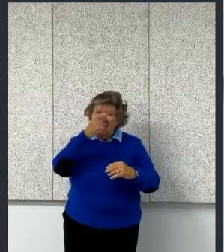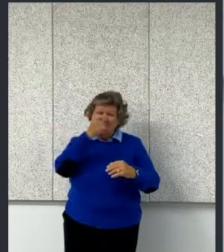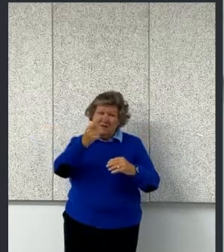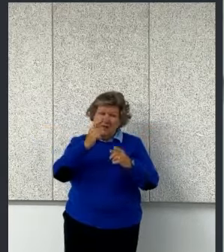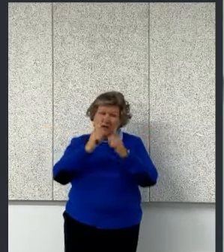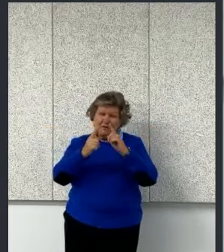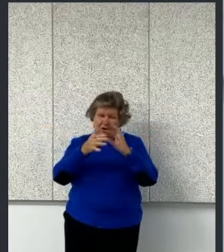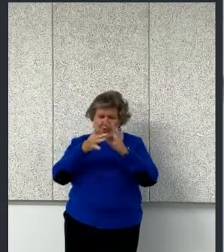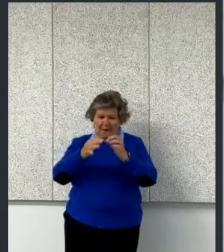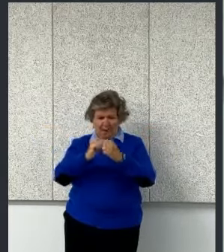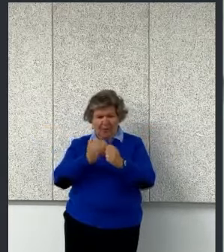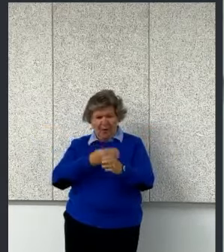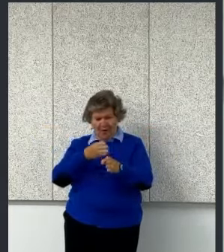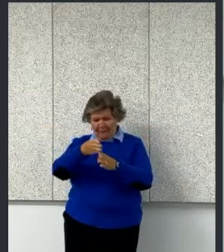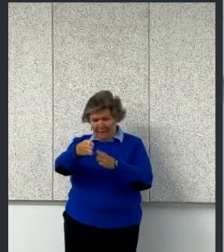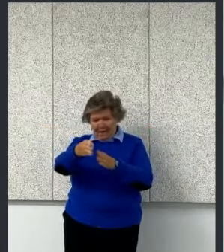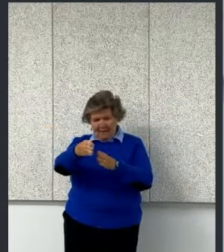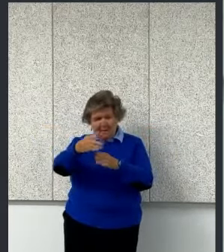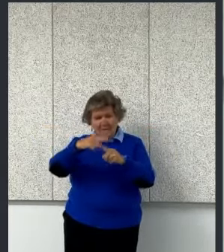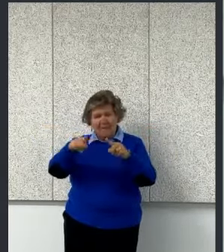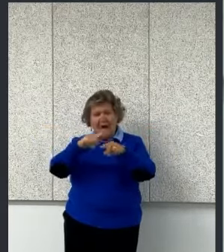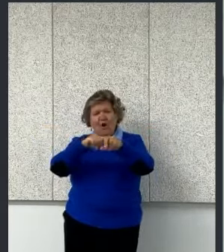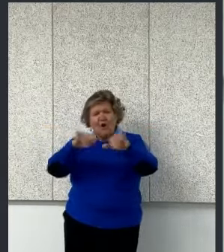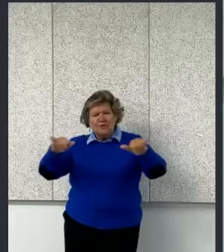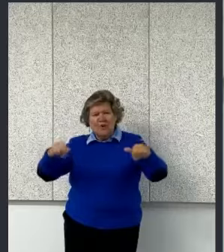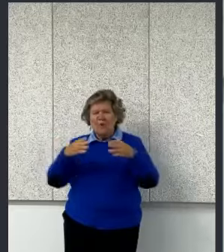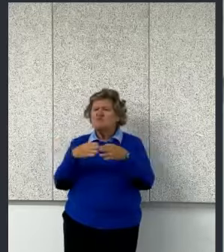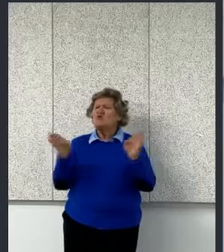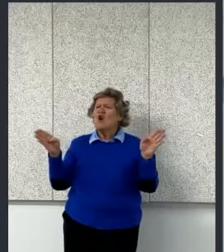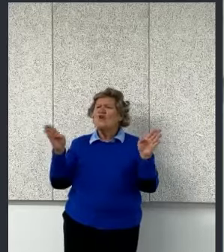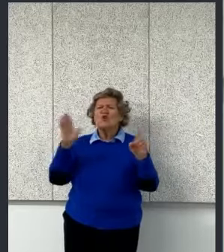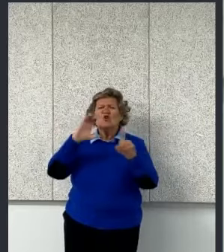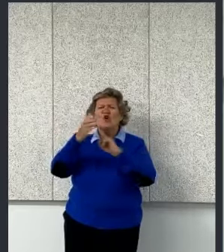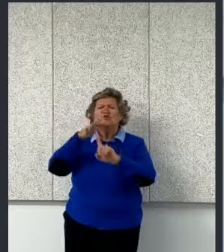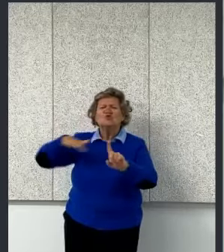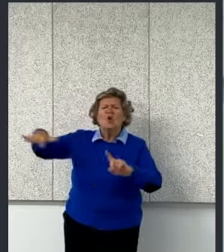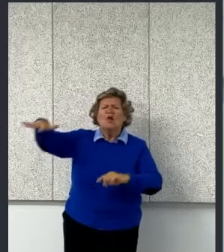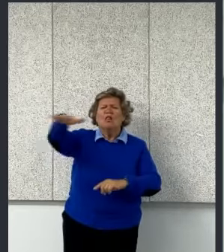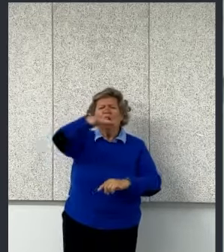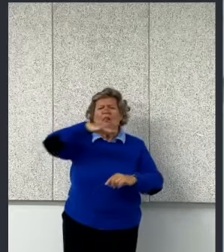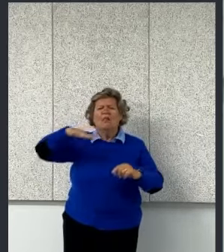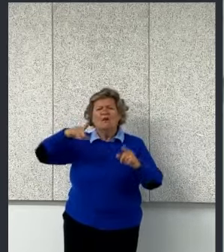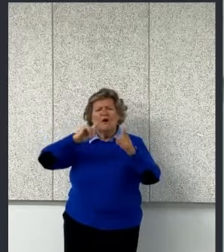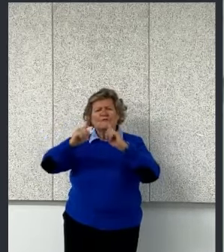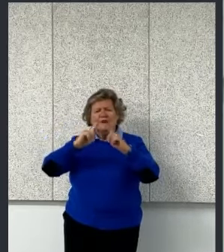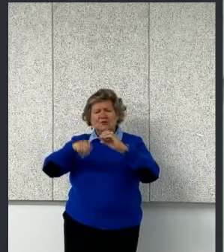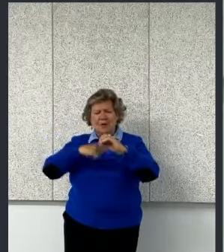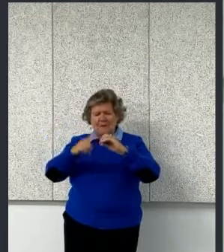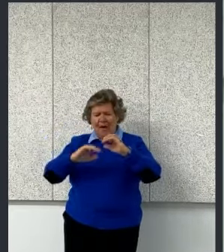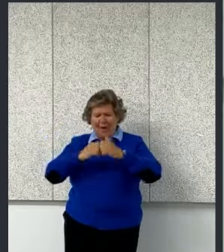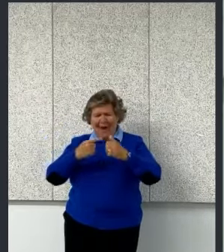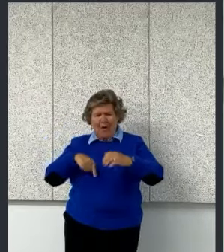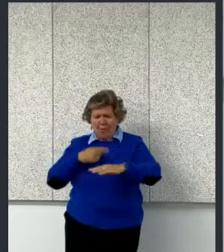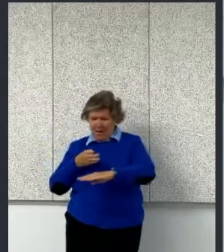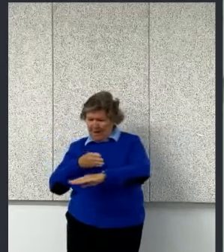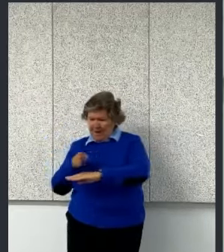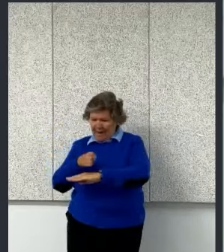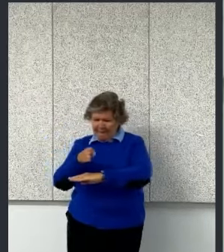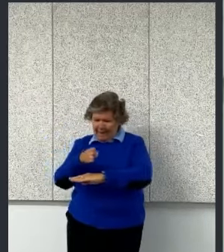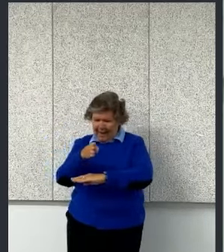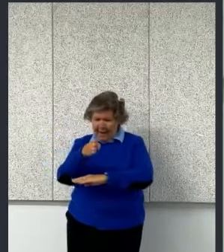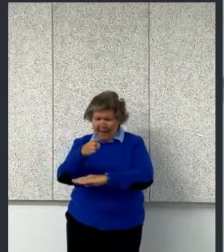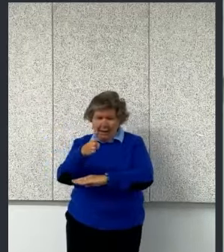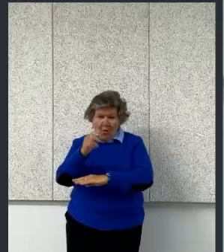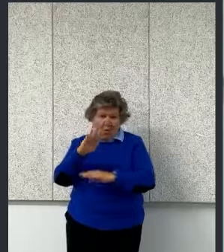in our field and I think also just like broader cultural conversations about how we navigate